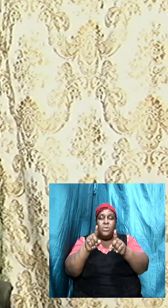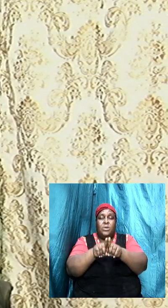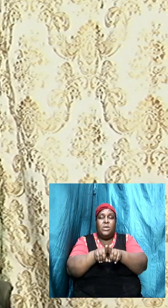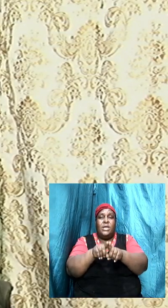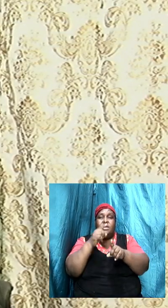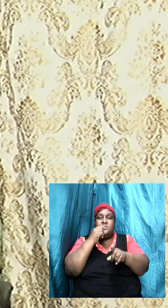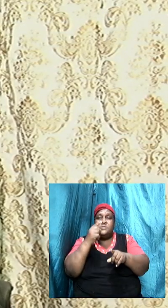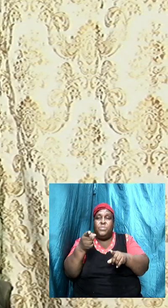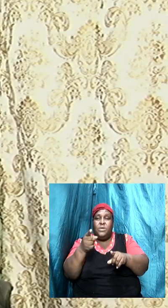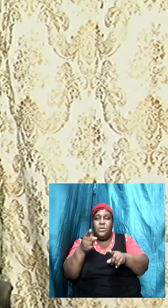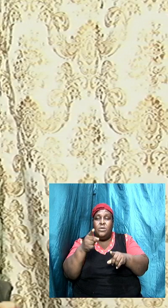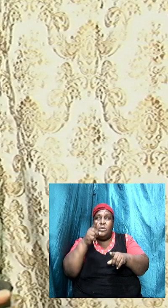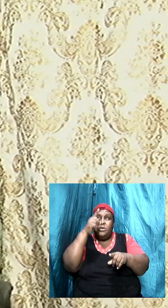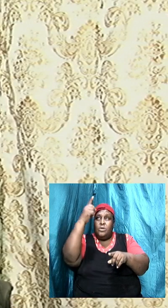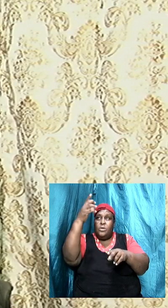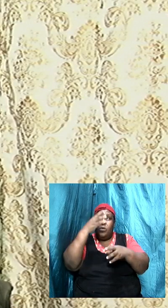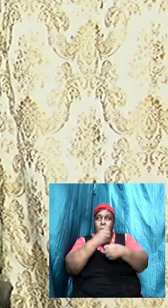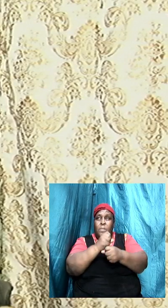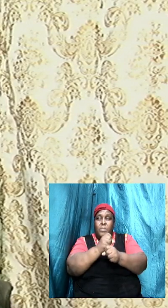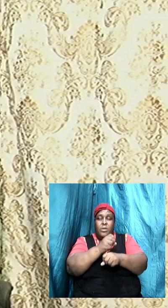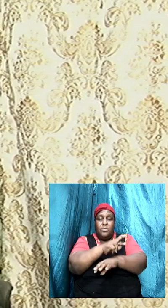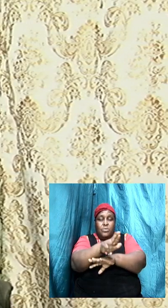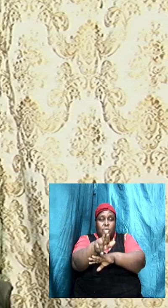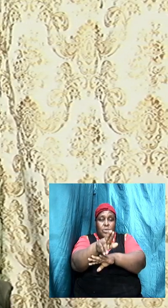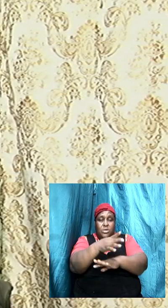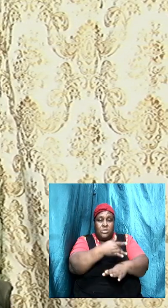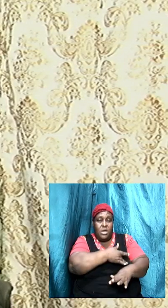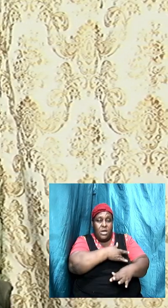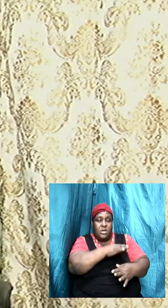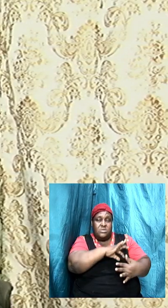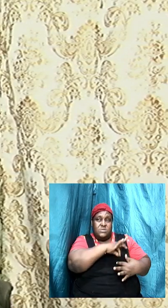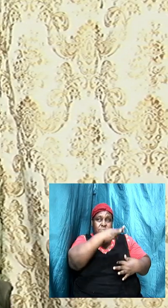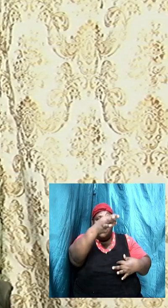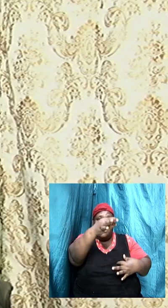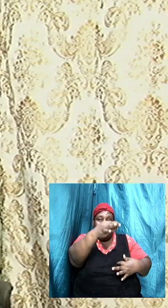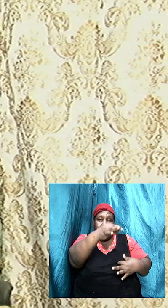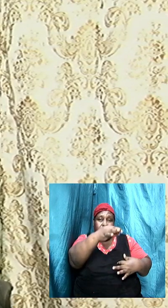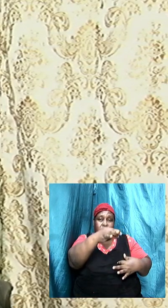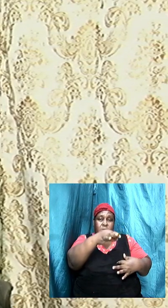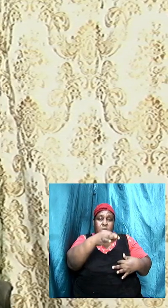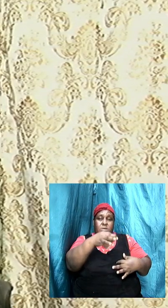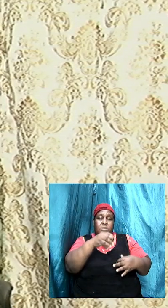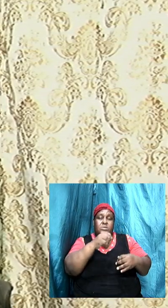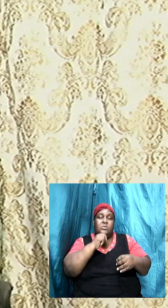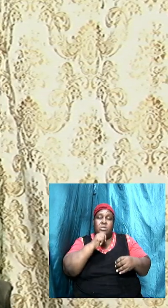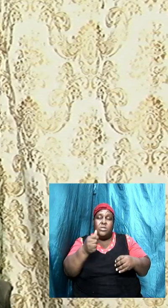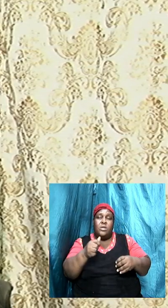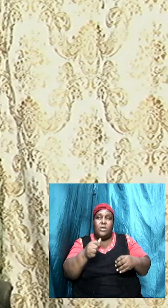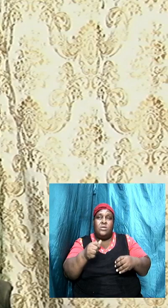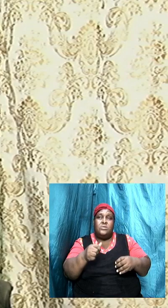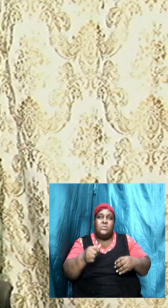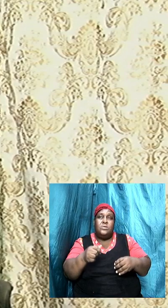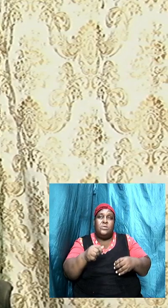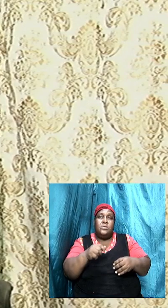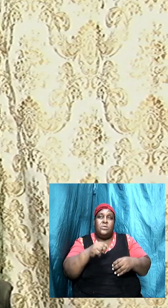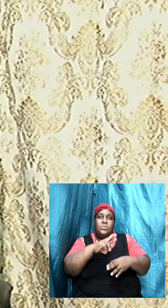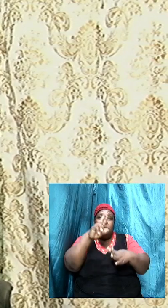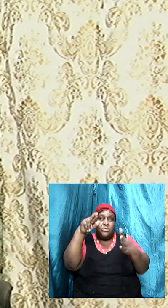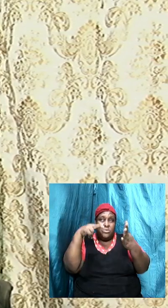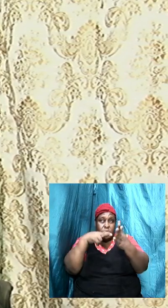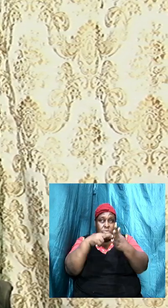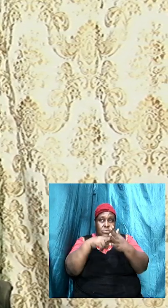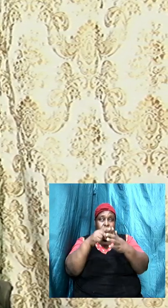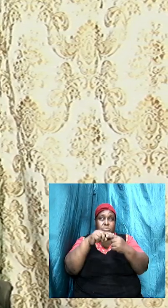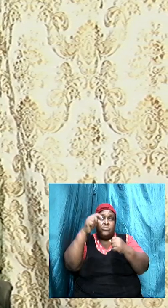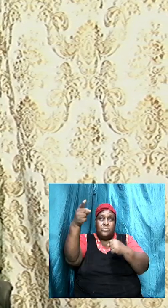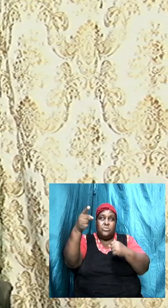will cause them to reach hearts, to reach spirits, and that, God, they will not return unto you void. Have it your way